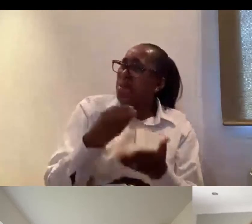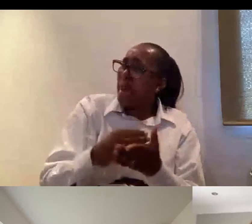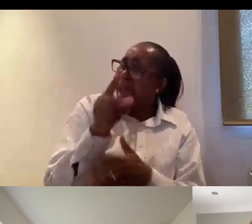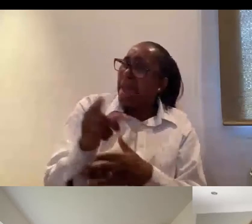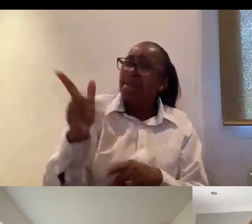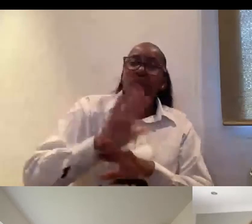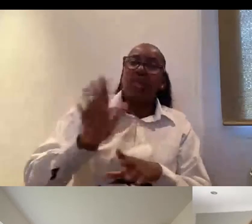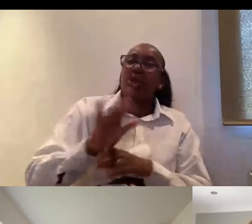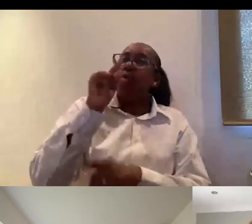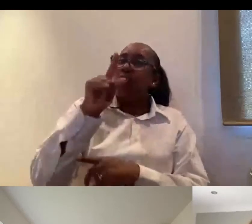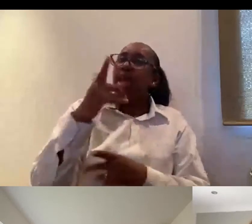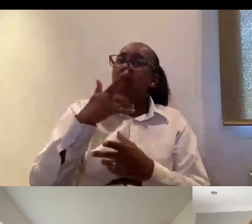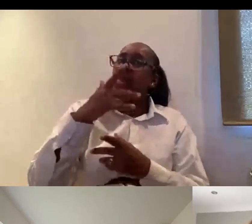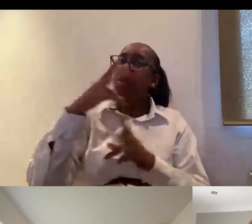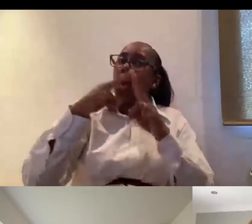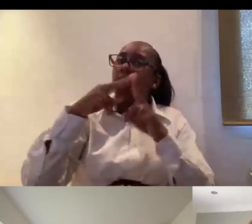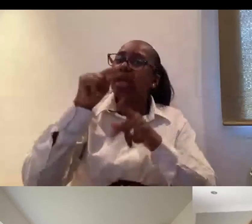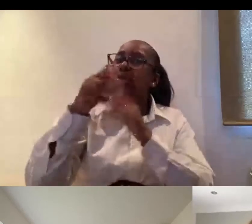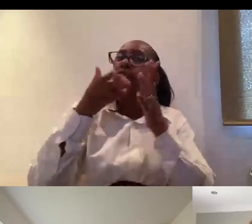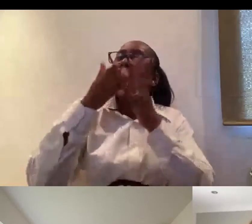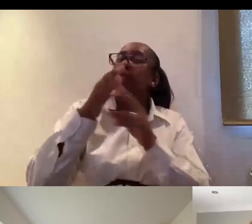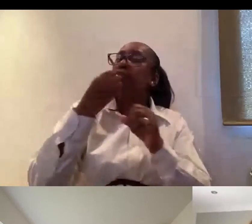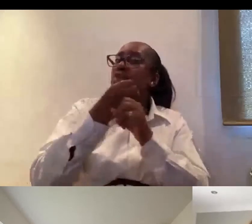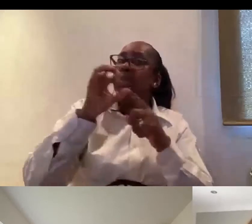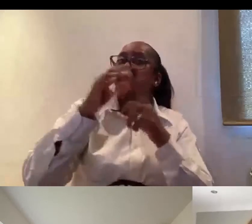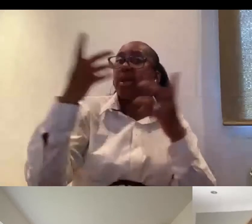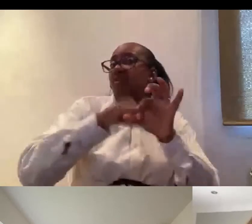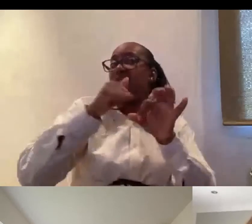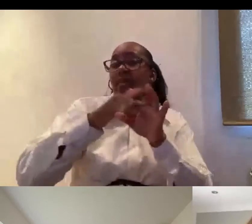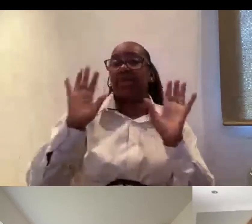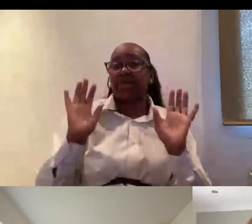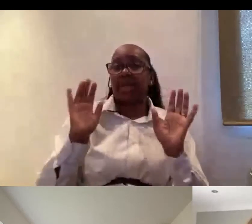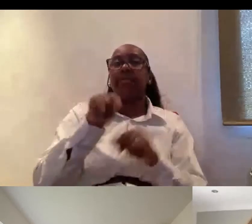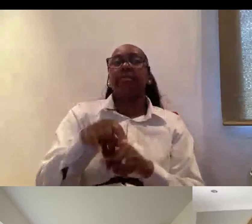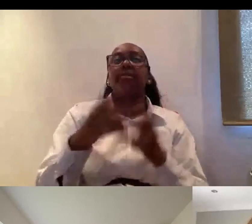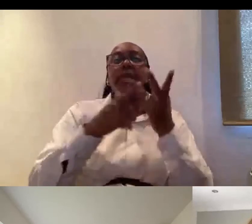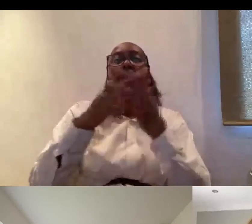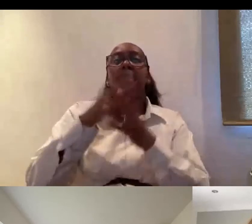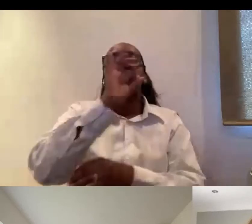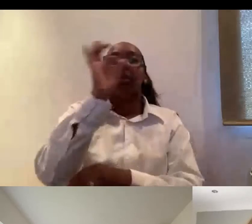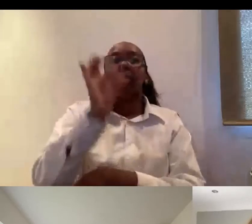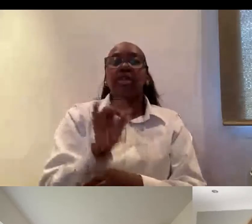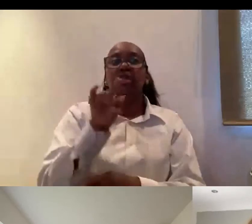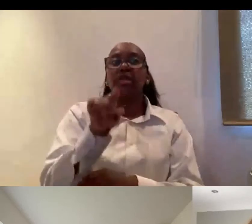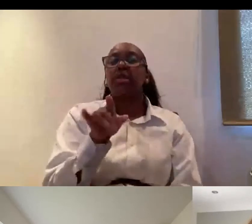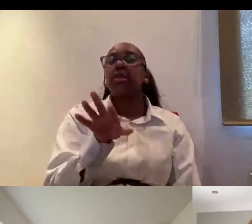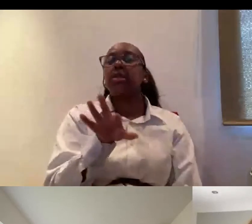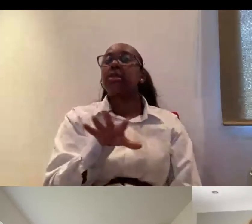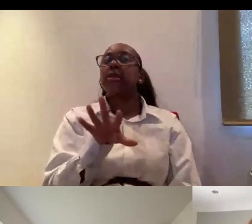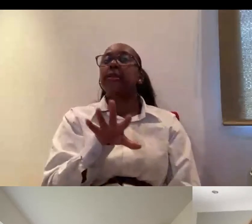official means from your GP's practice or your clinicians. Another question that I have that's come in